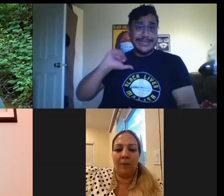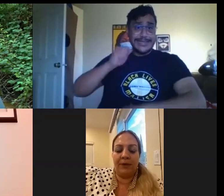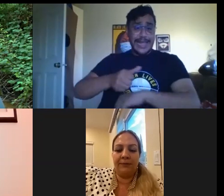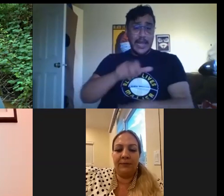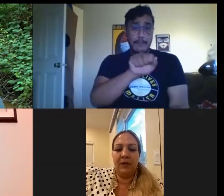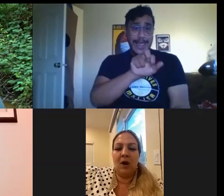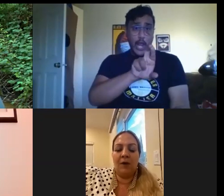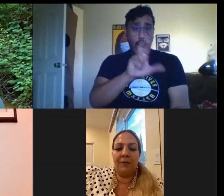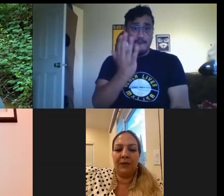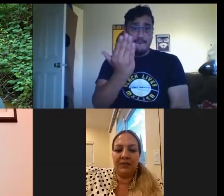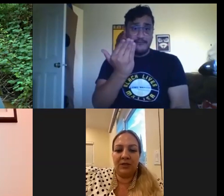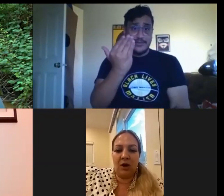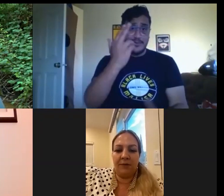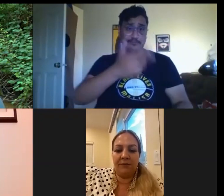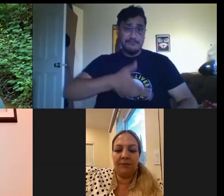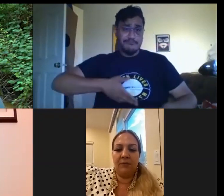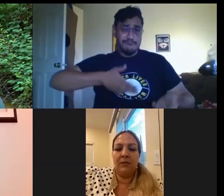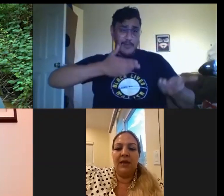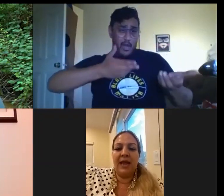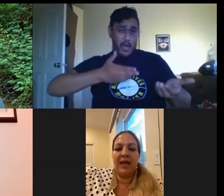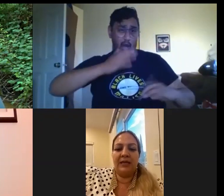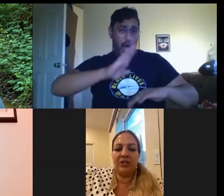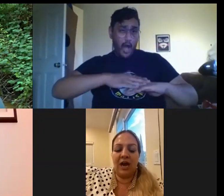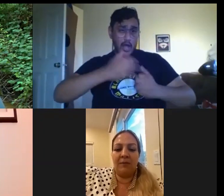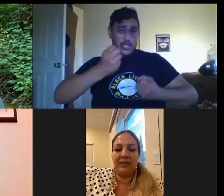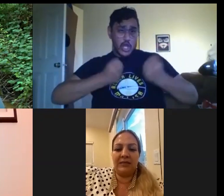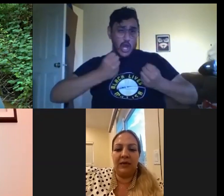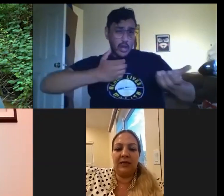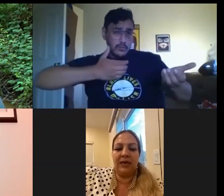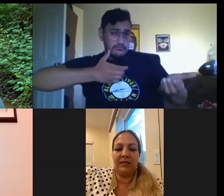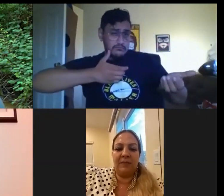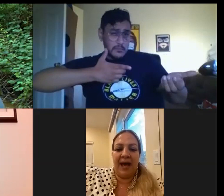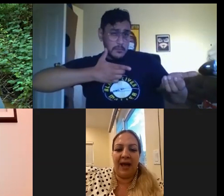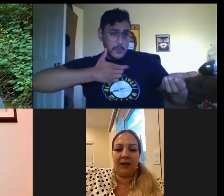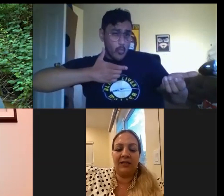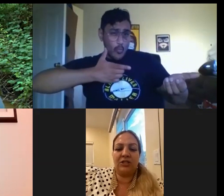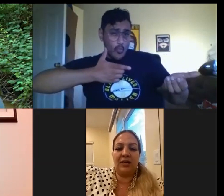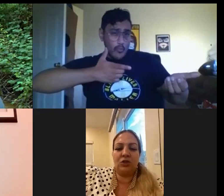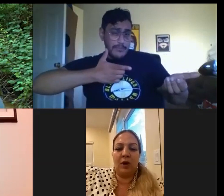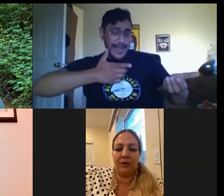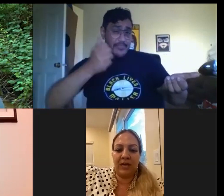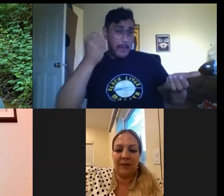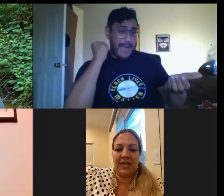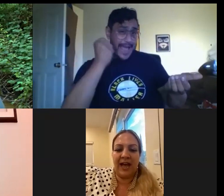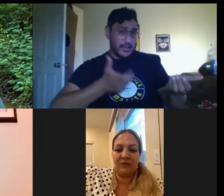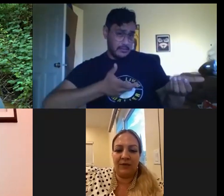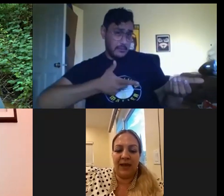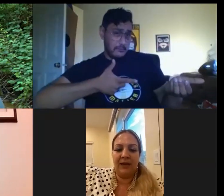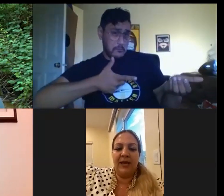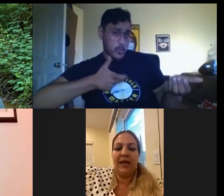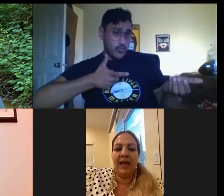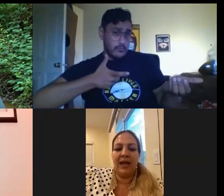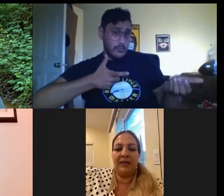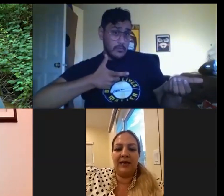assault weapon on the police car, and he shot my son in his back and shot 2 other times after